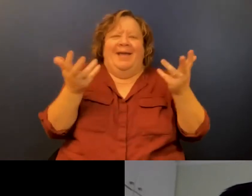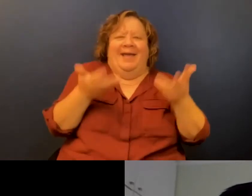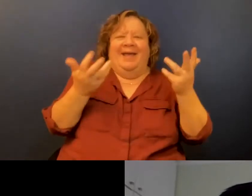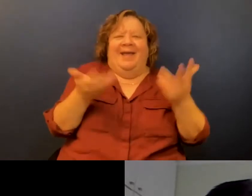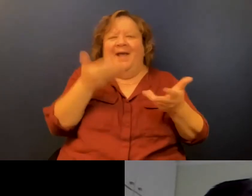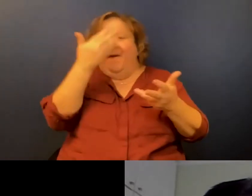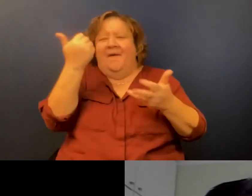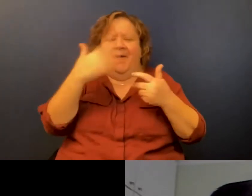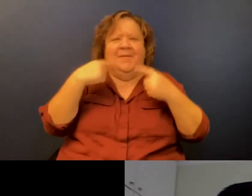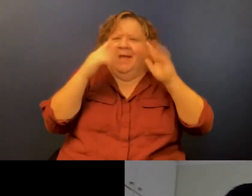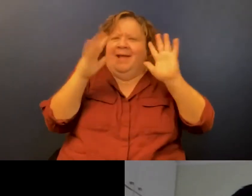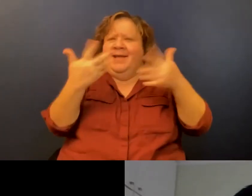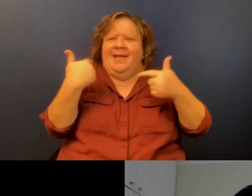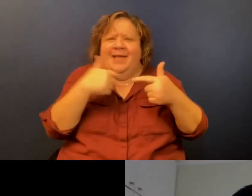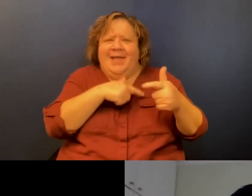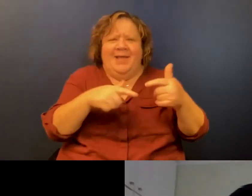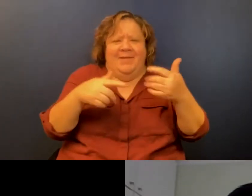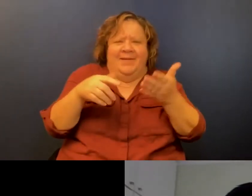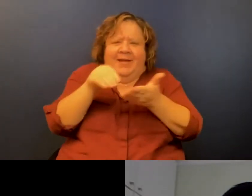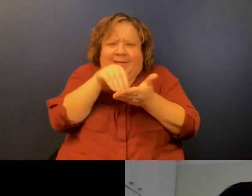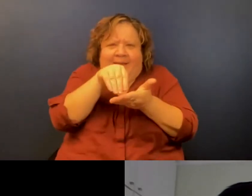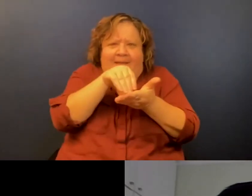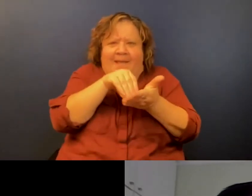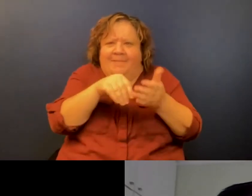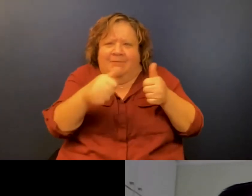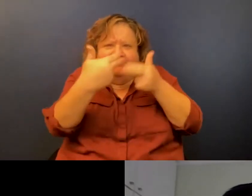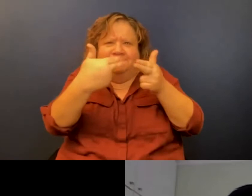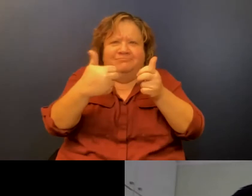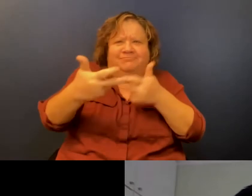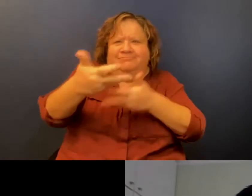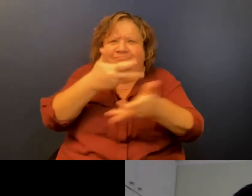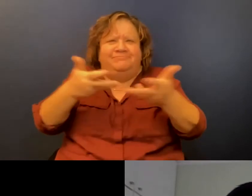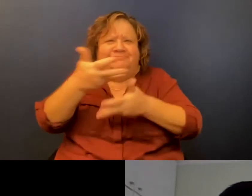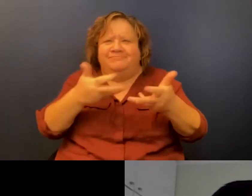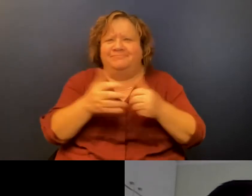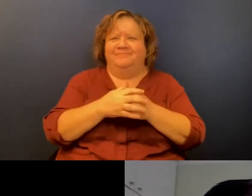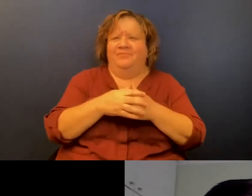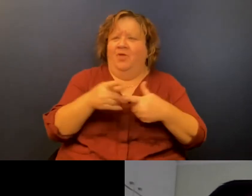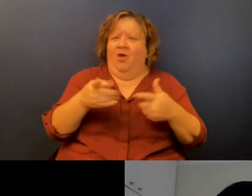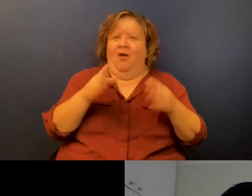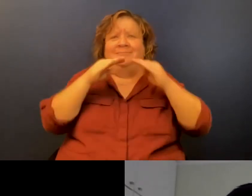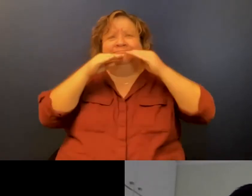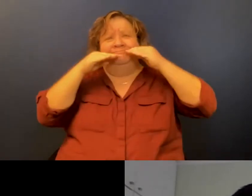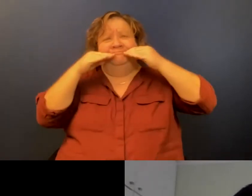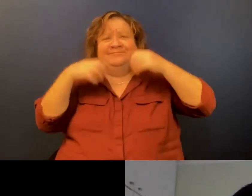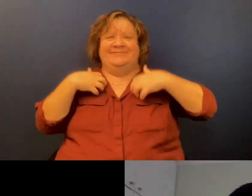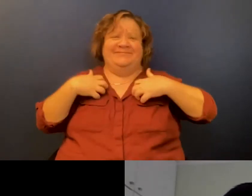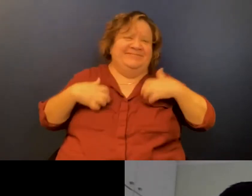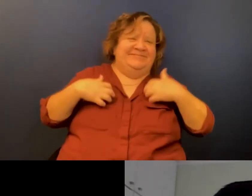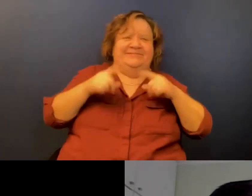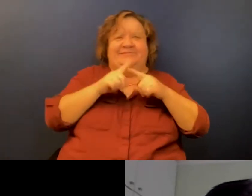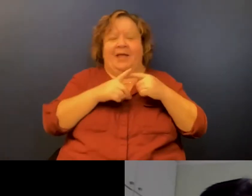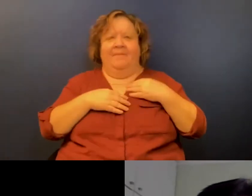We organized fun afternoons with trivia, with Q&As,